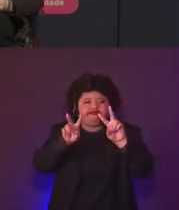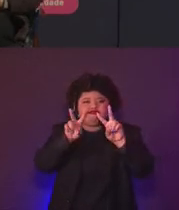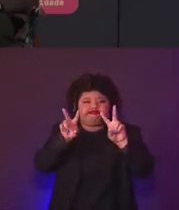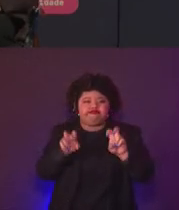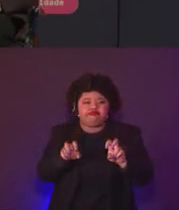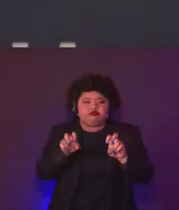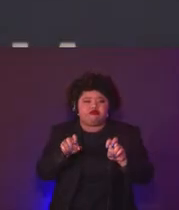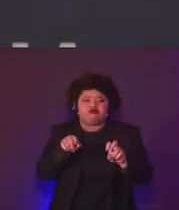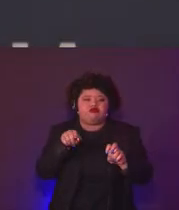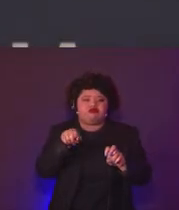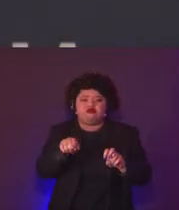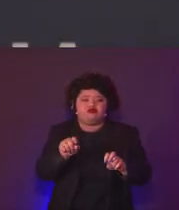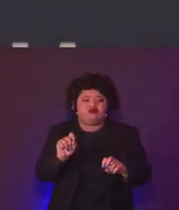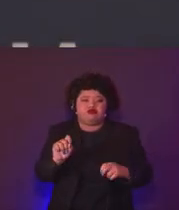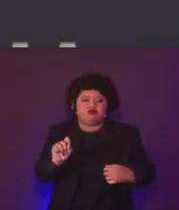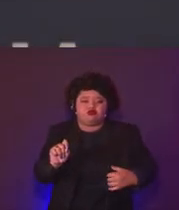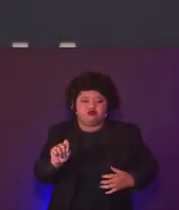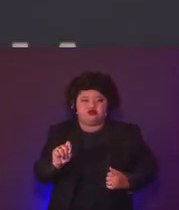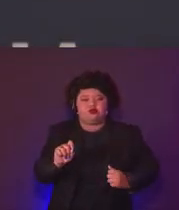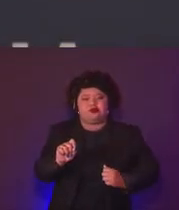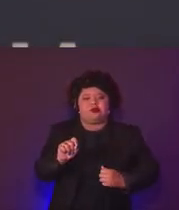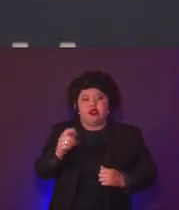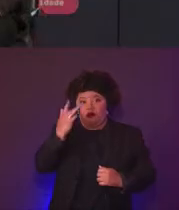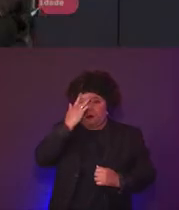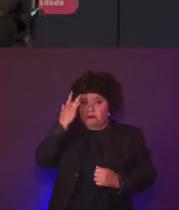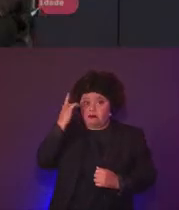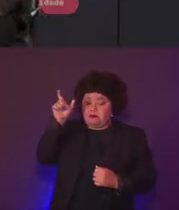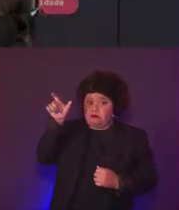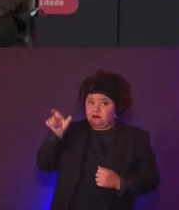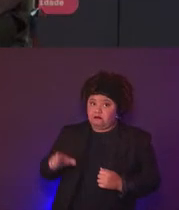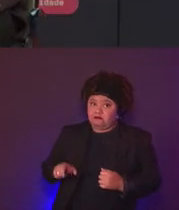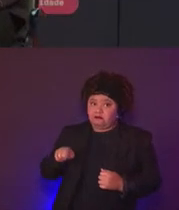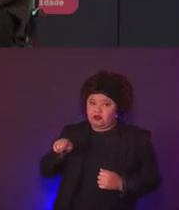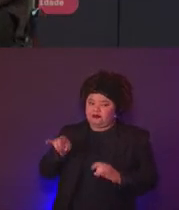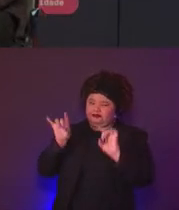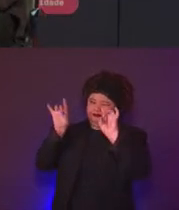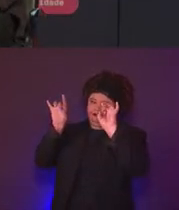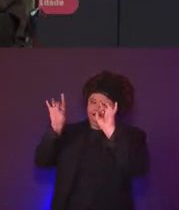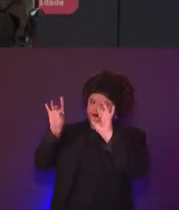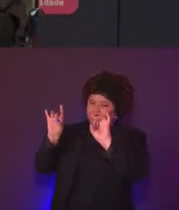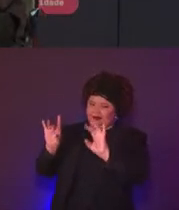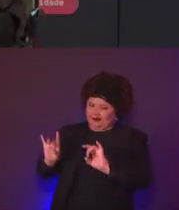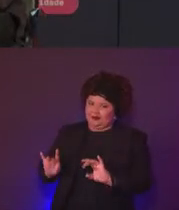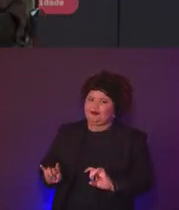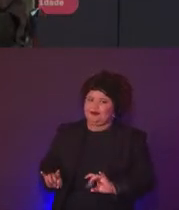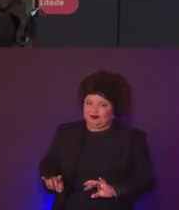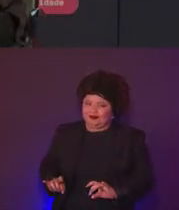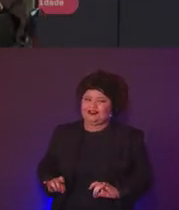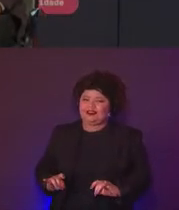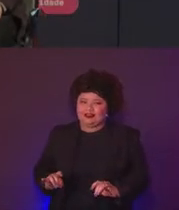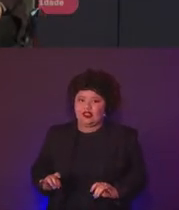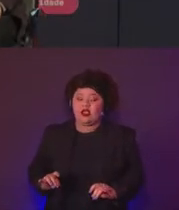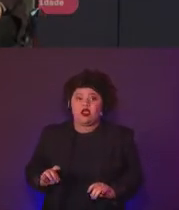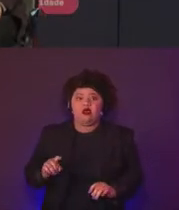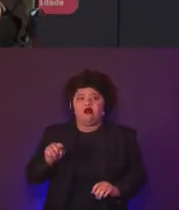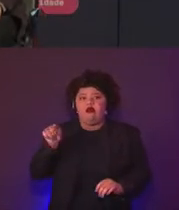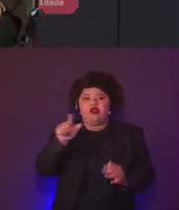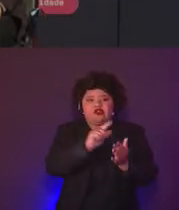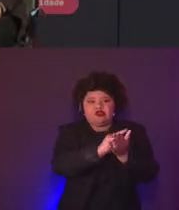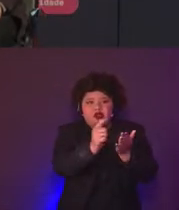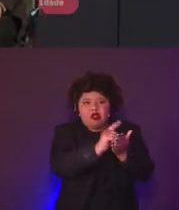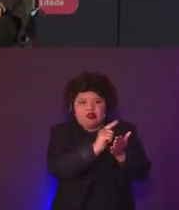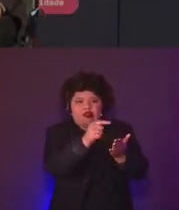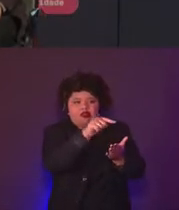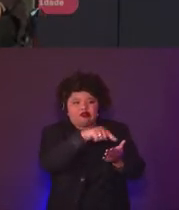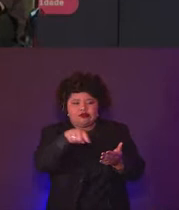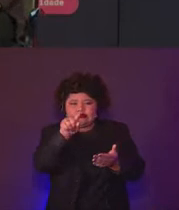is a really rare kind of person. There are few, very, very few journalists who remember Phil